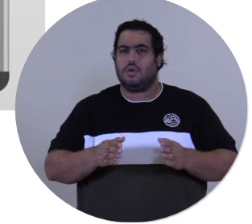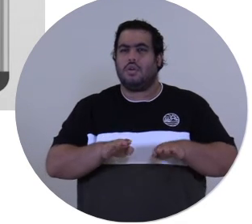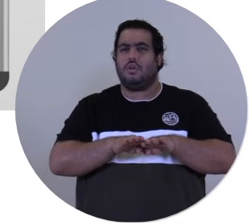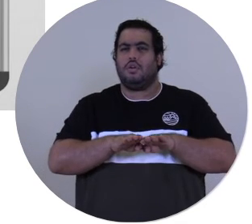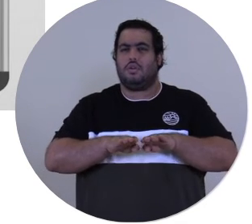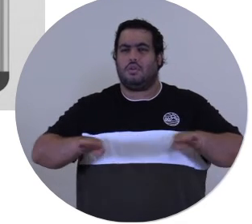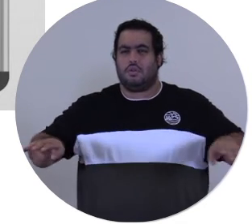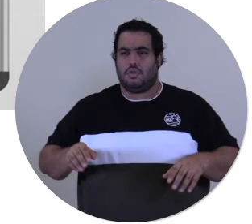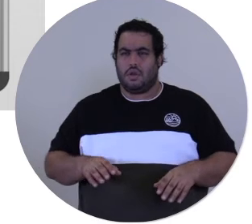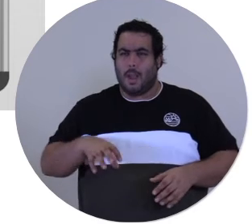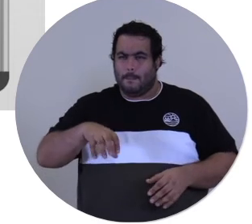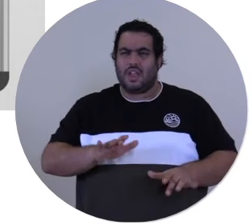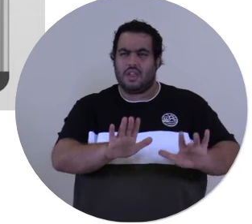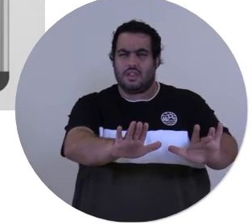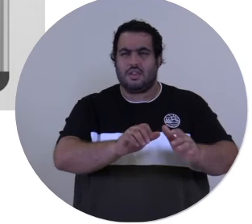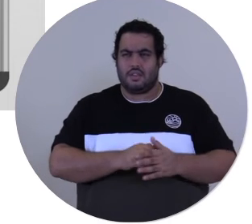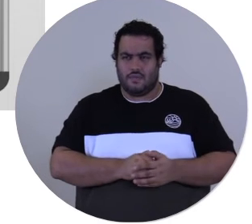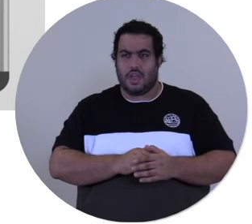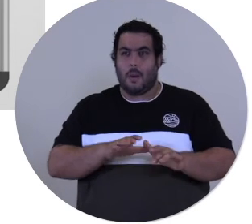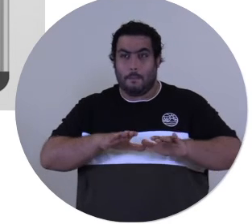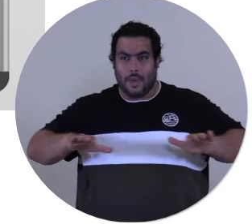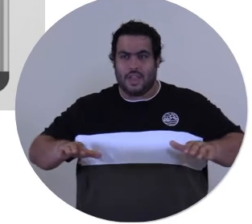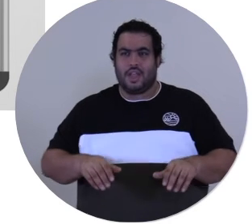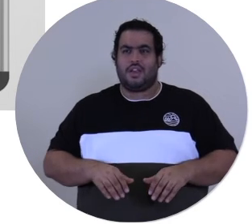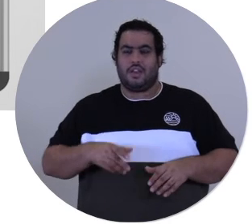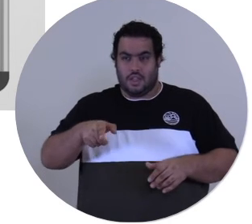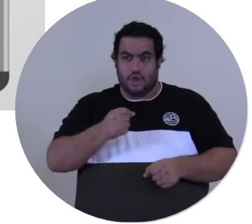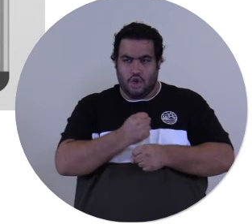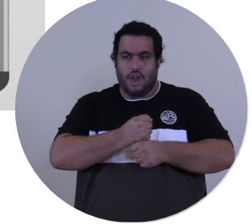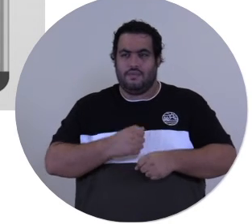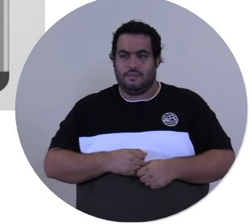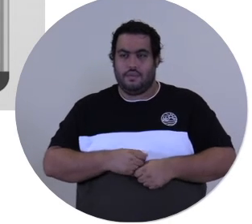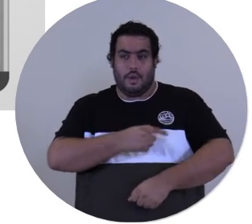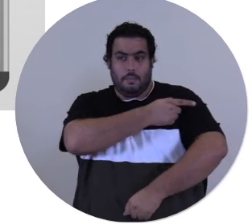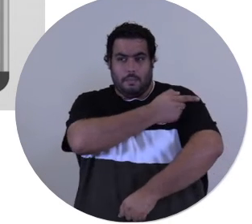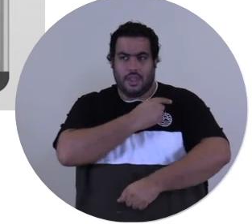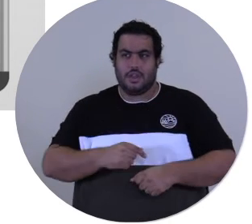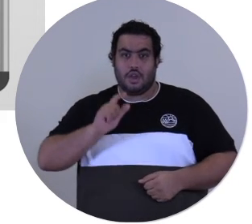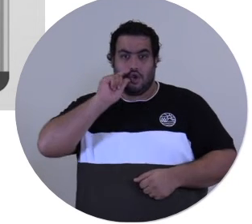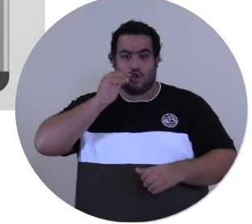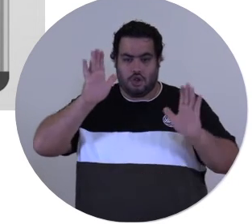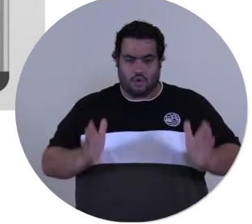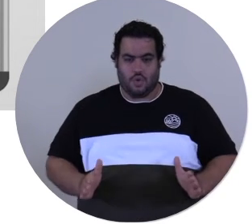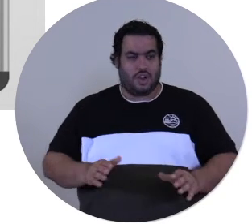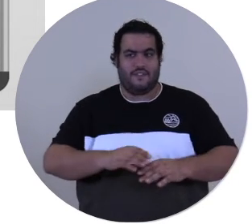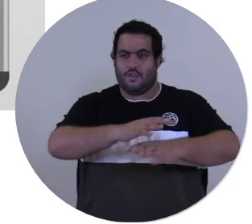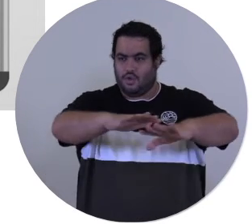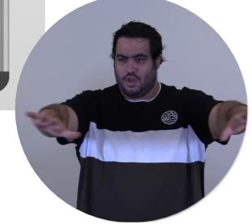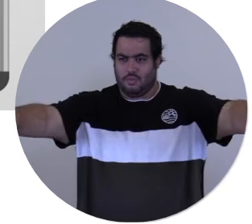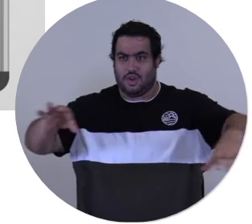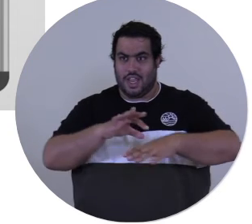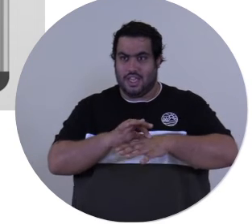surface. Example, the speaker stepped up onto the platform and started his speech. And